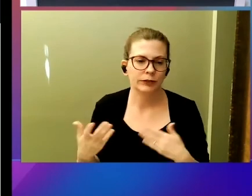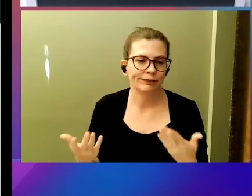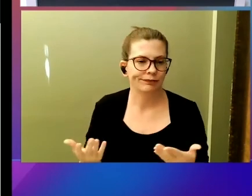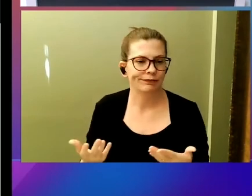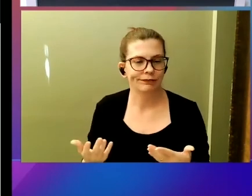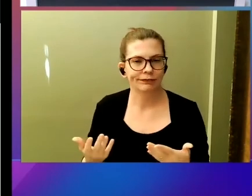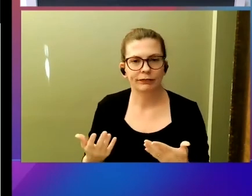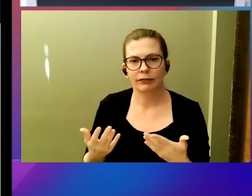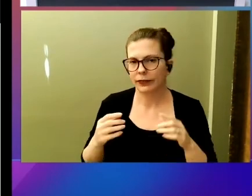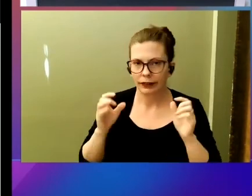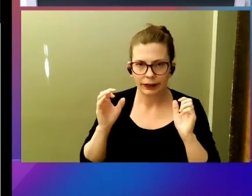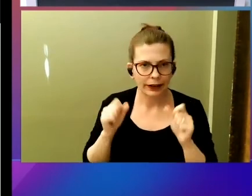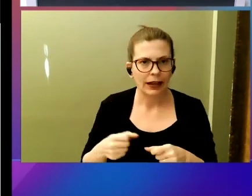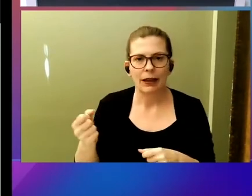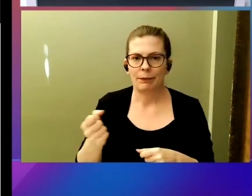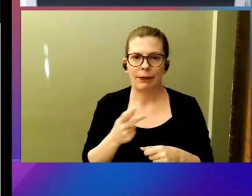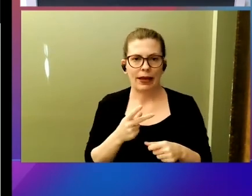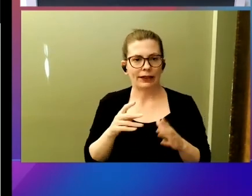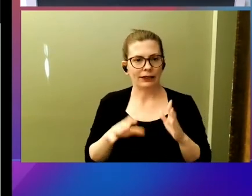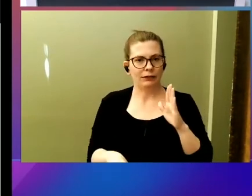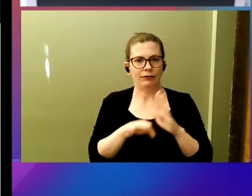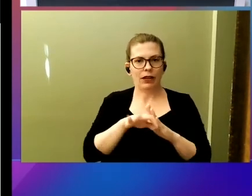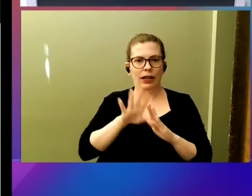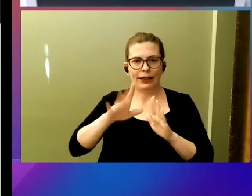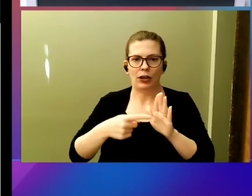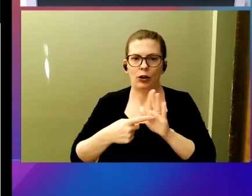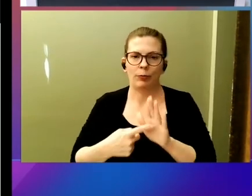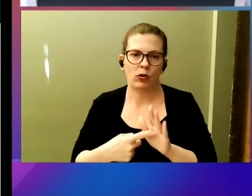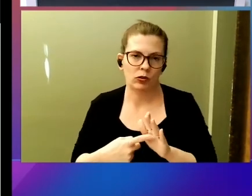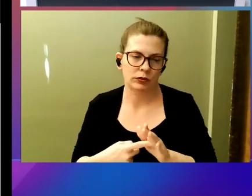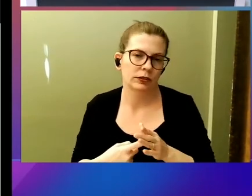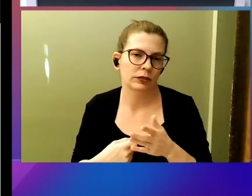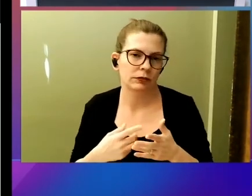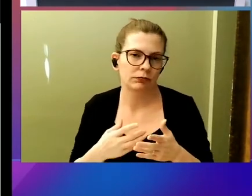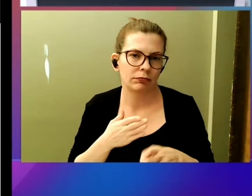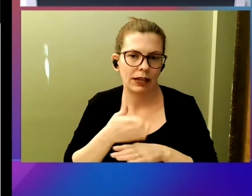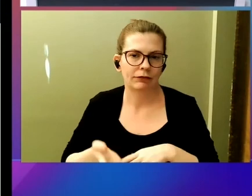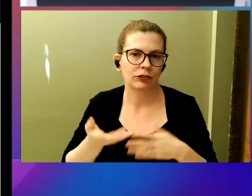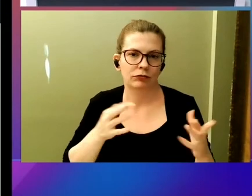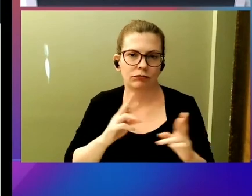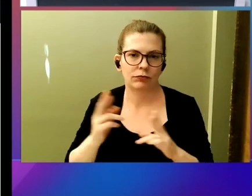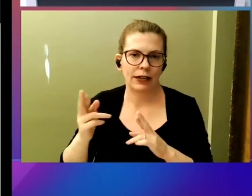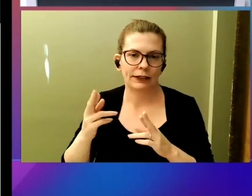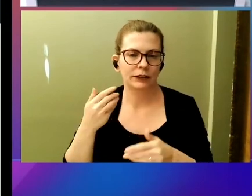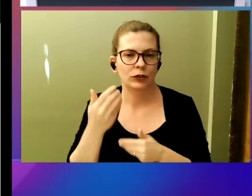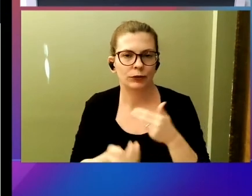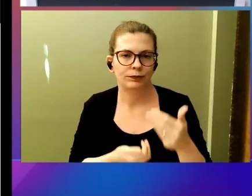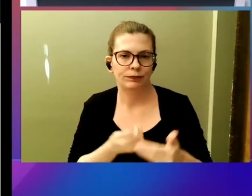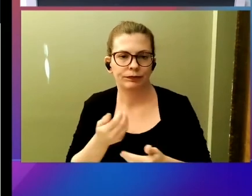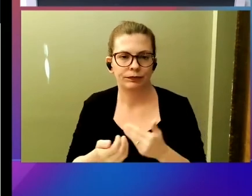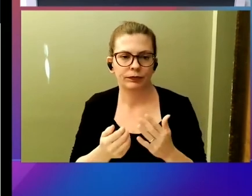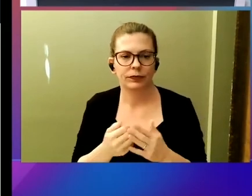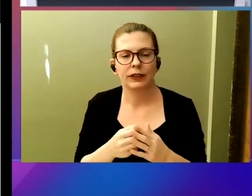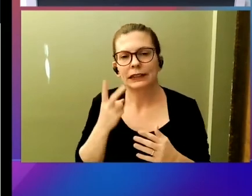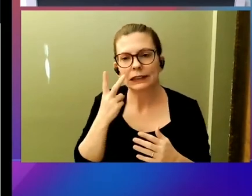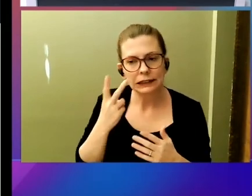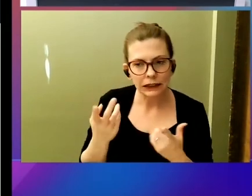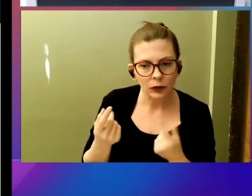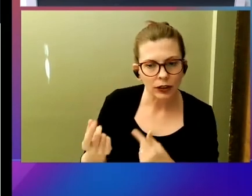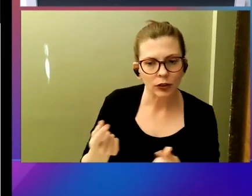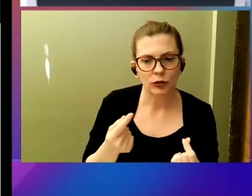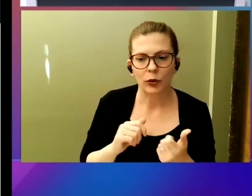come back and find their models once they want to basically go through the list and see what they did and how they want to improve